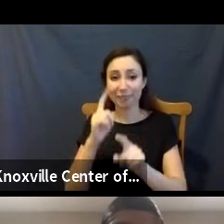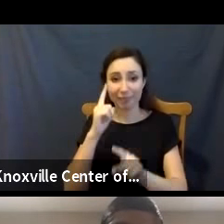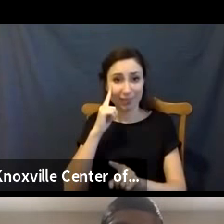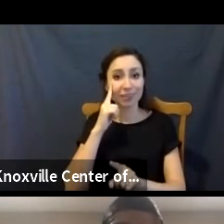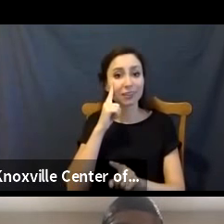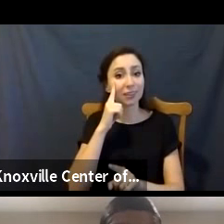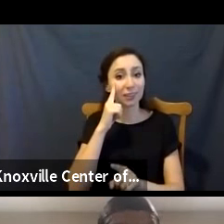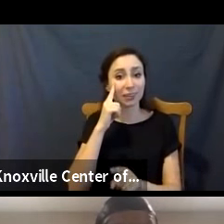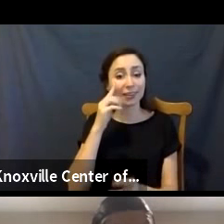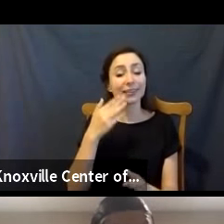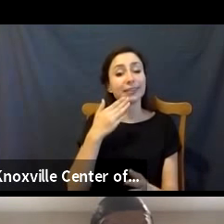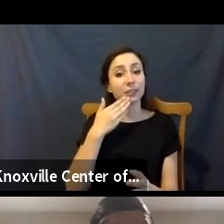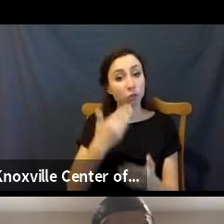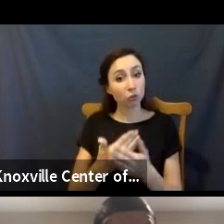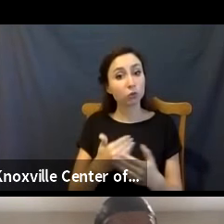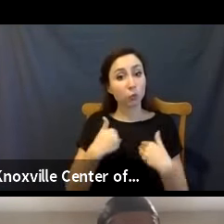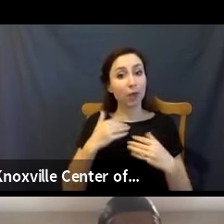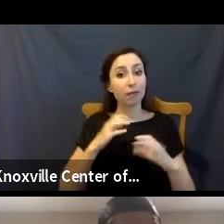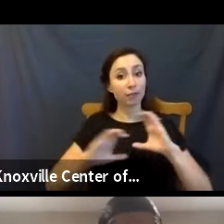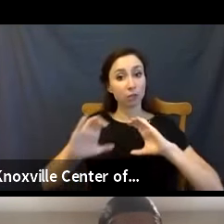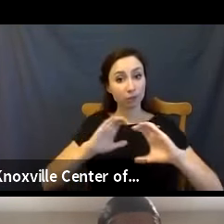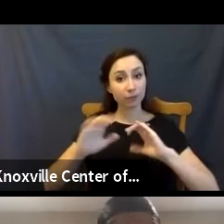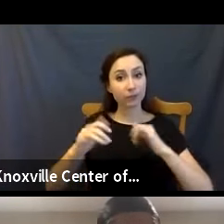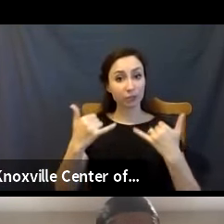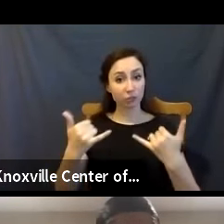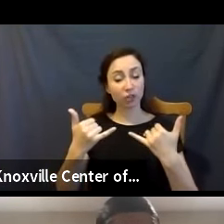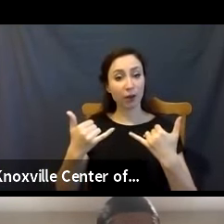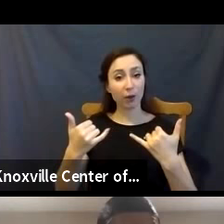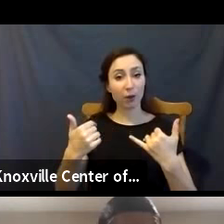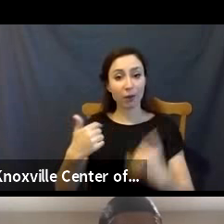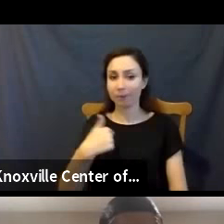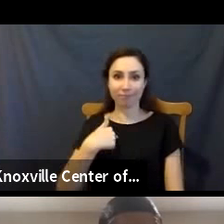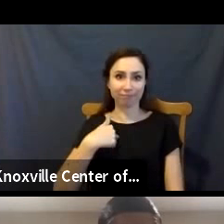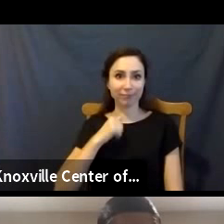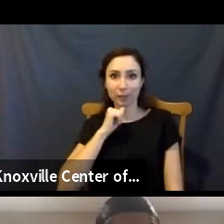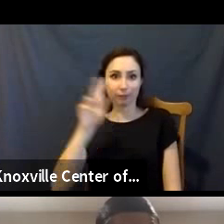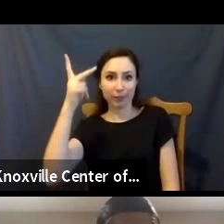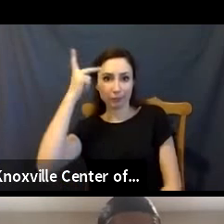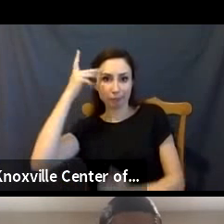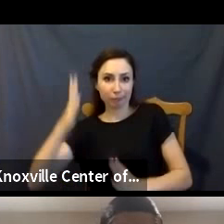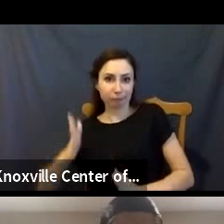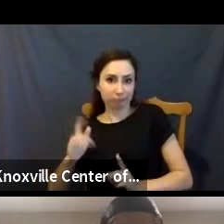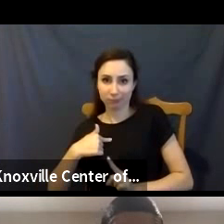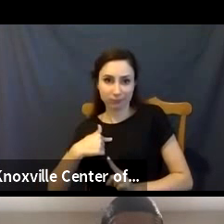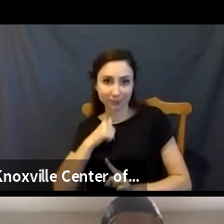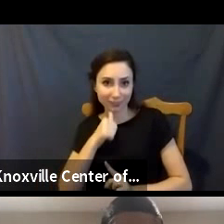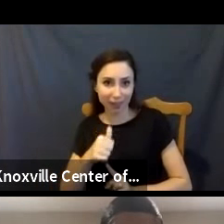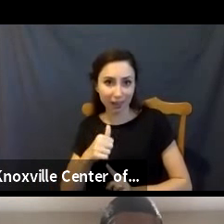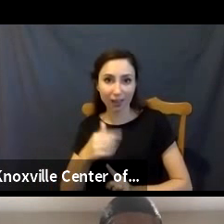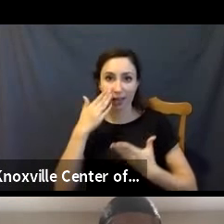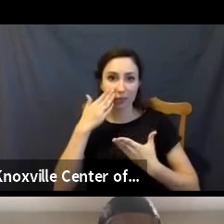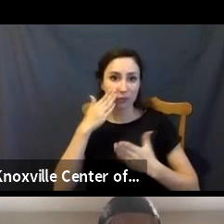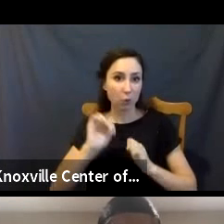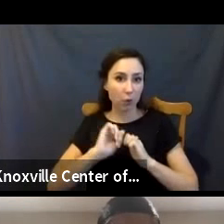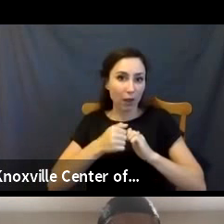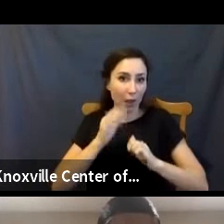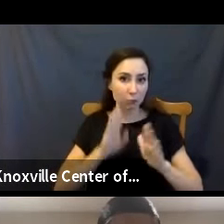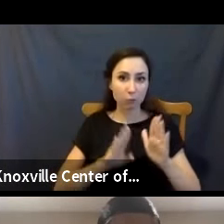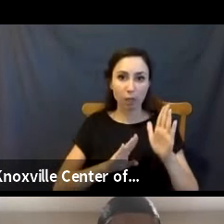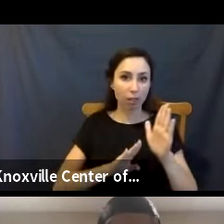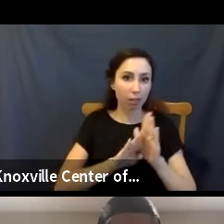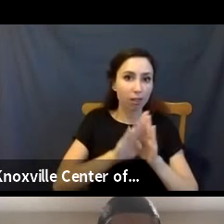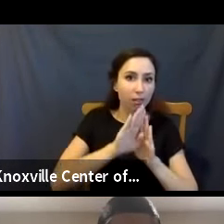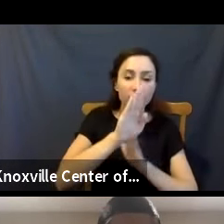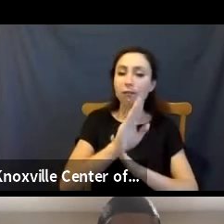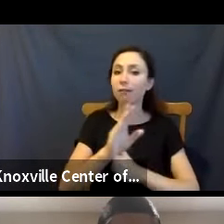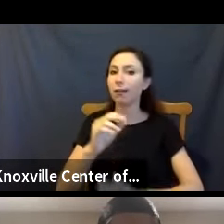well and good to have these conversations now. And again, I'm not a politician, so I don't know how this is all going to evolve, and I'm not a lawyer either.